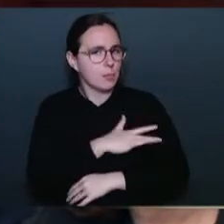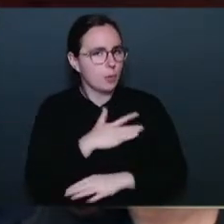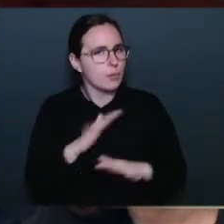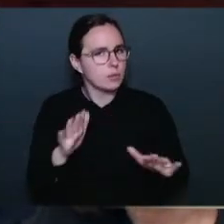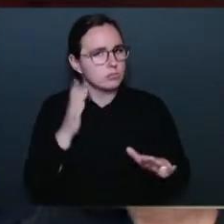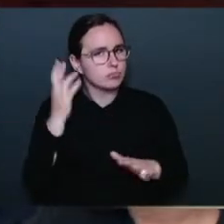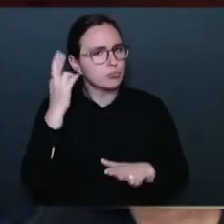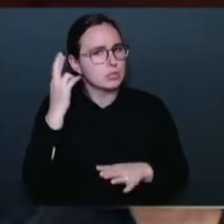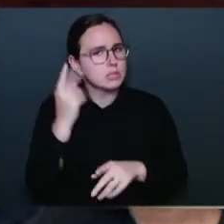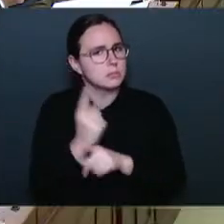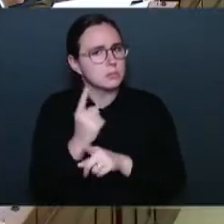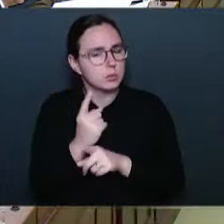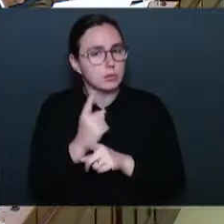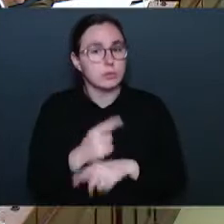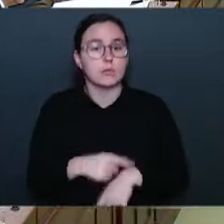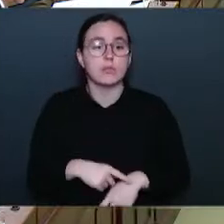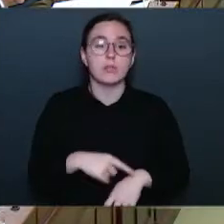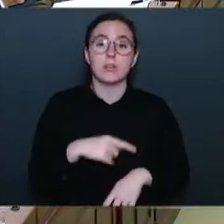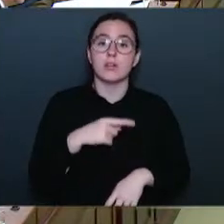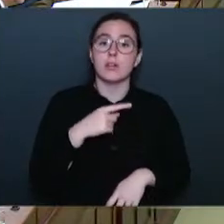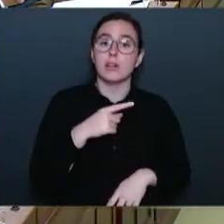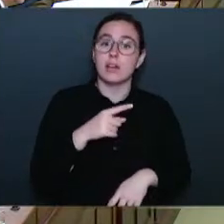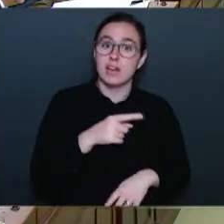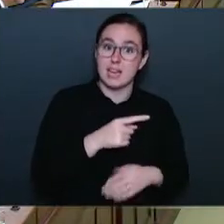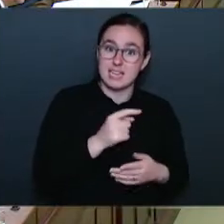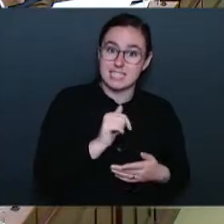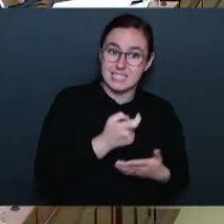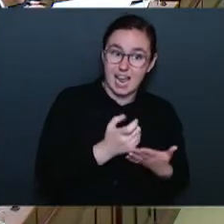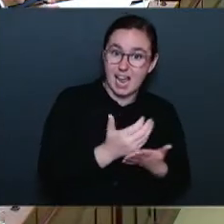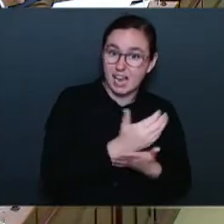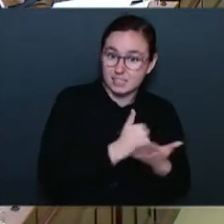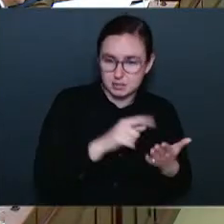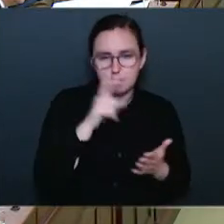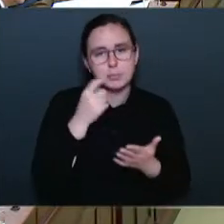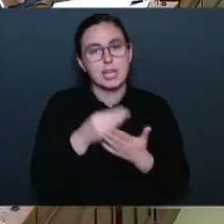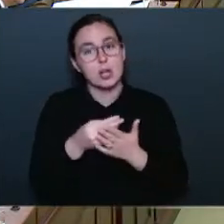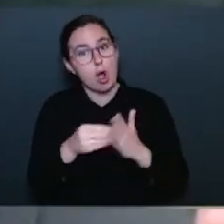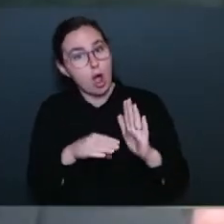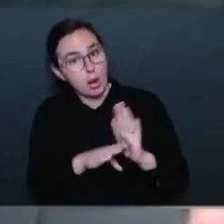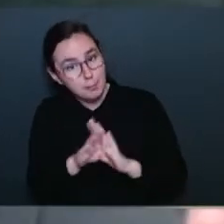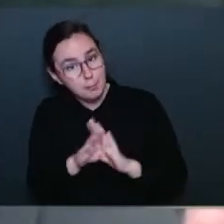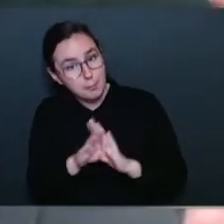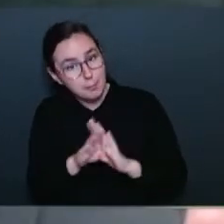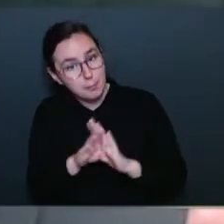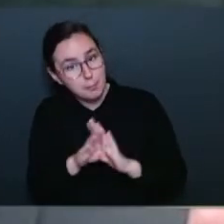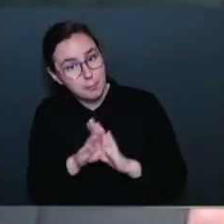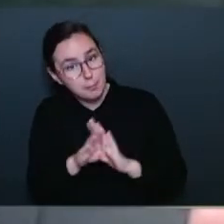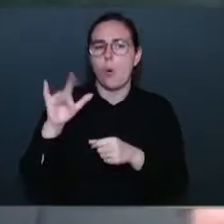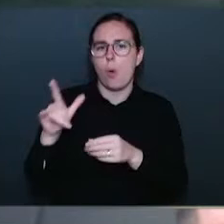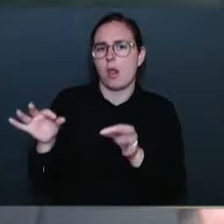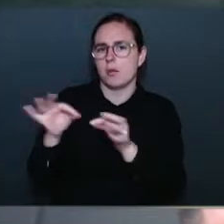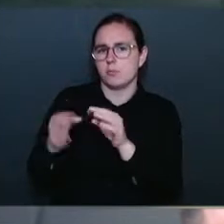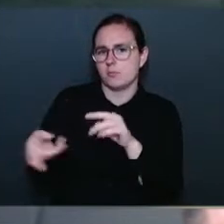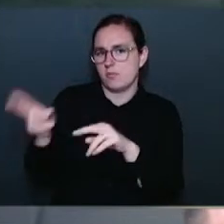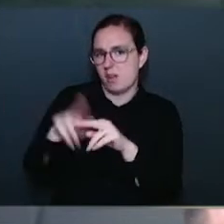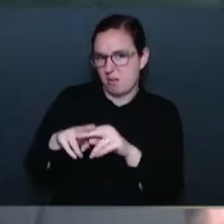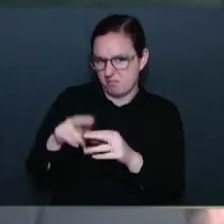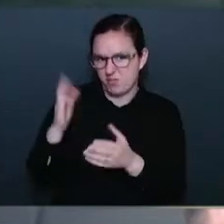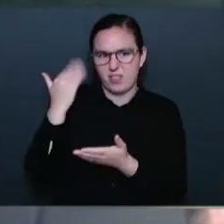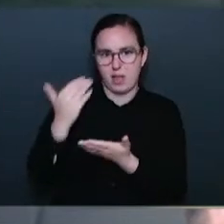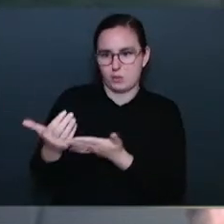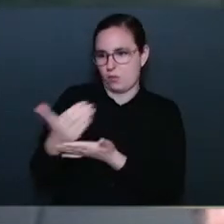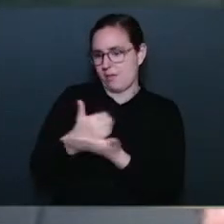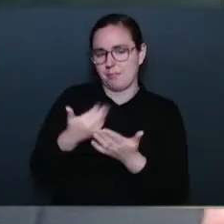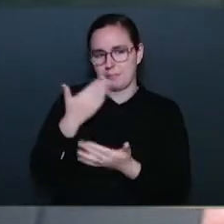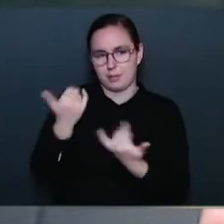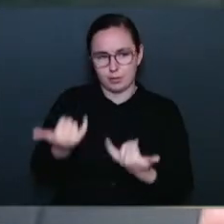due to a booming economy The Honorable member for Calgary Bennington thank you Mr speakers and then think of the questions uh the answer